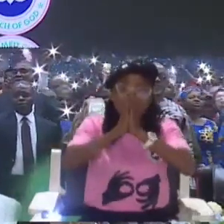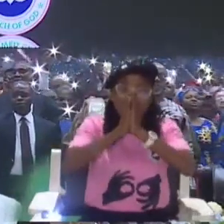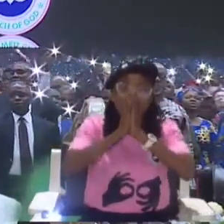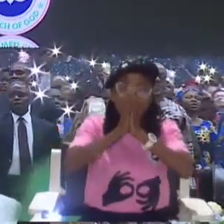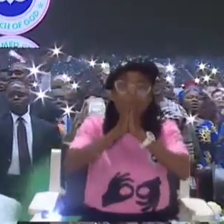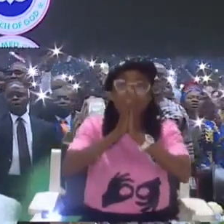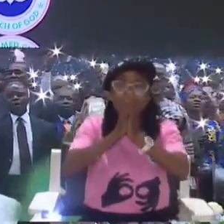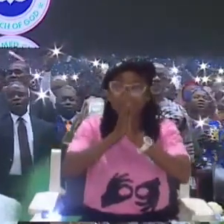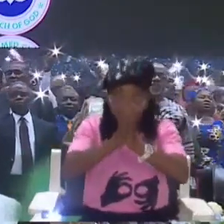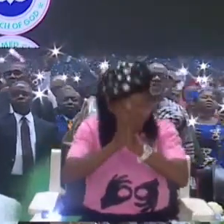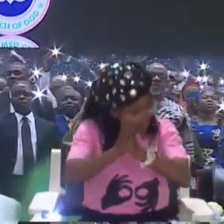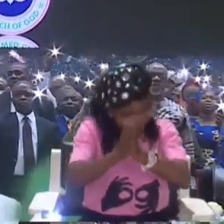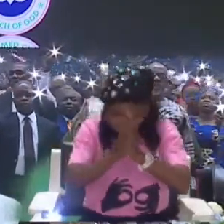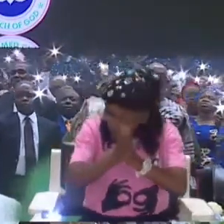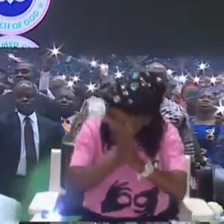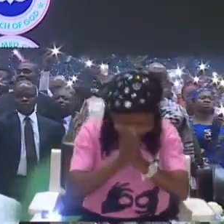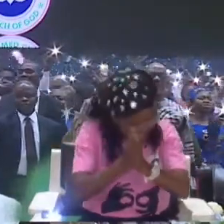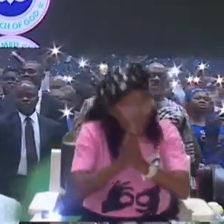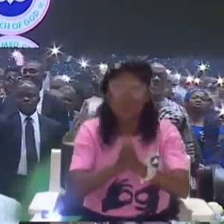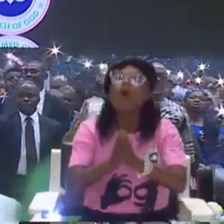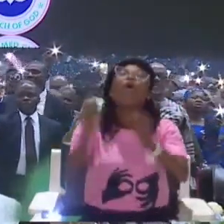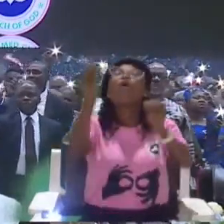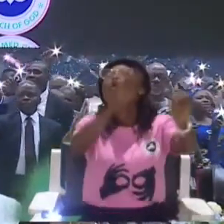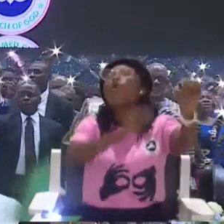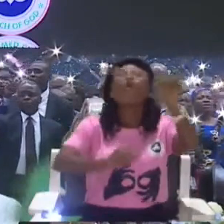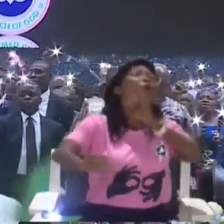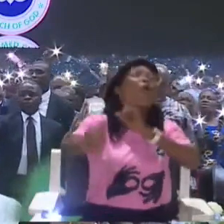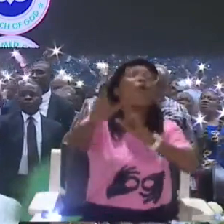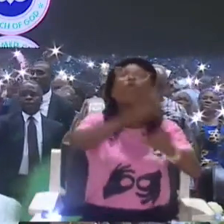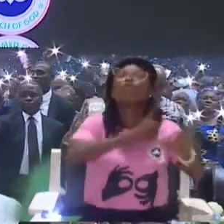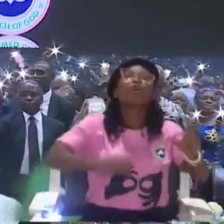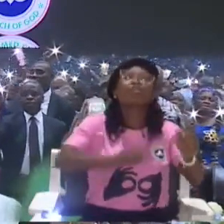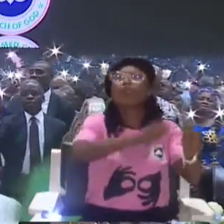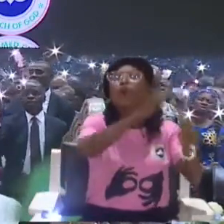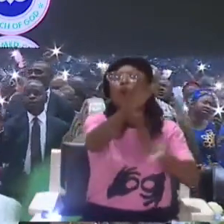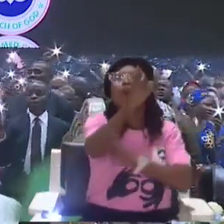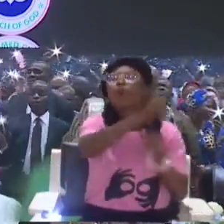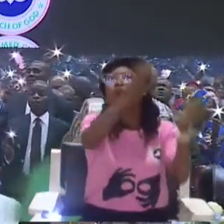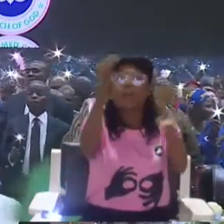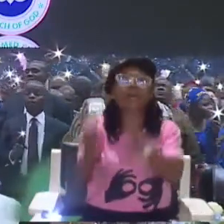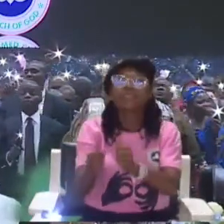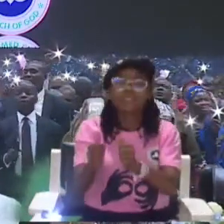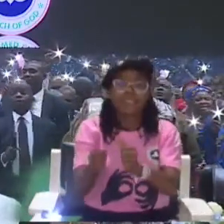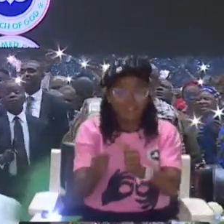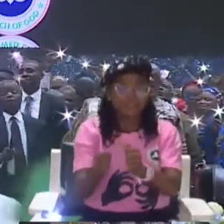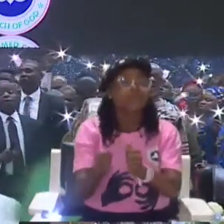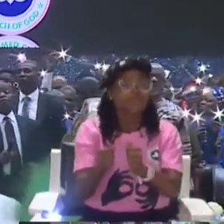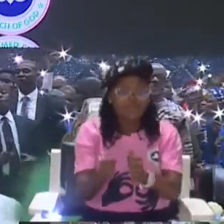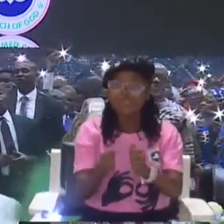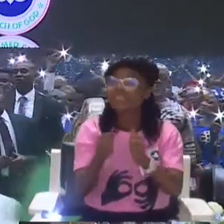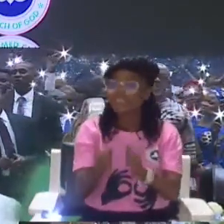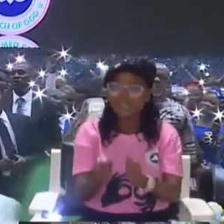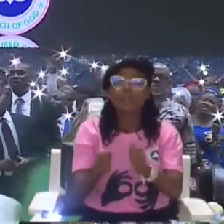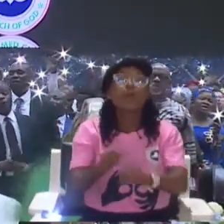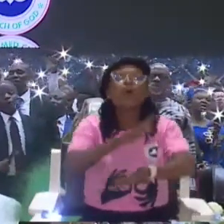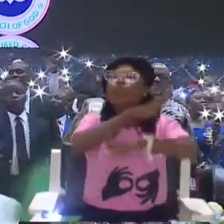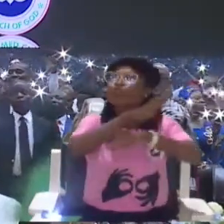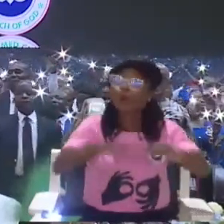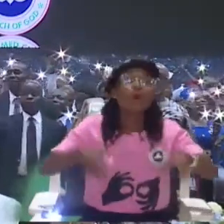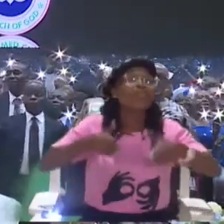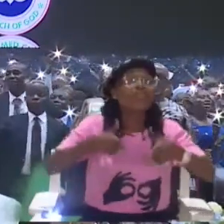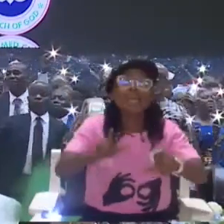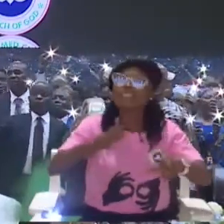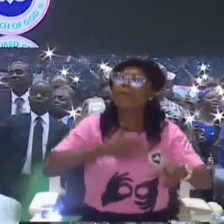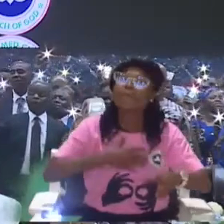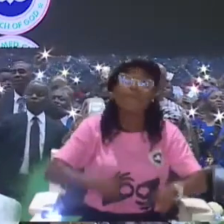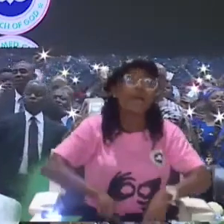God. Oh, Lord God Almighty. Oh, Lord, Lord, Mary. Don't let my light